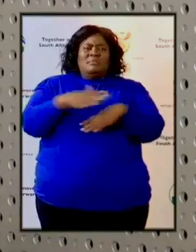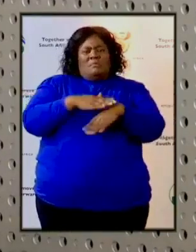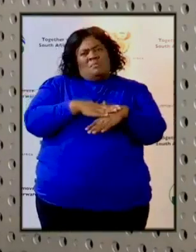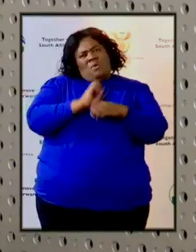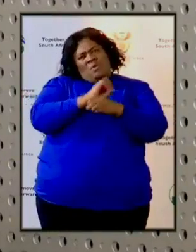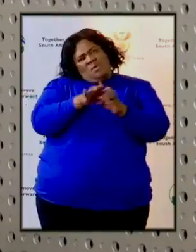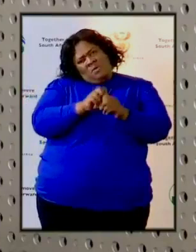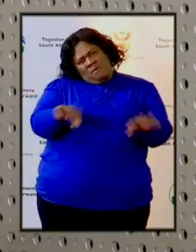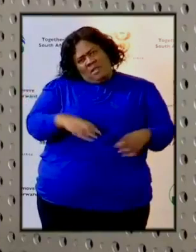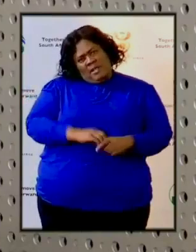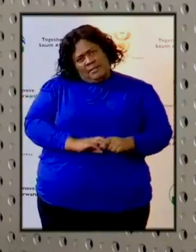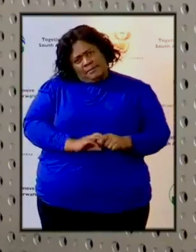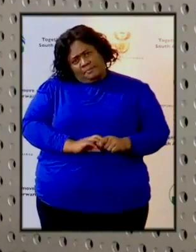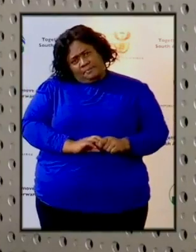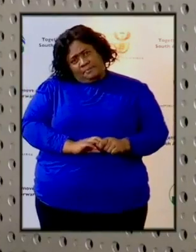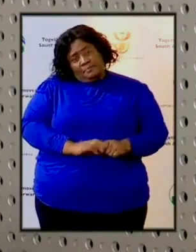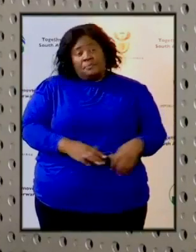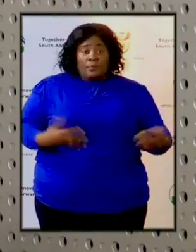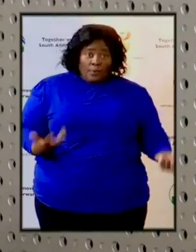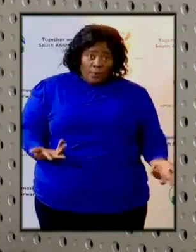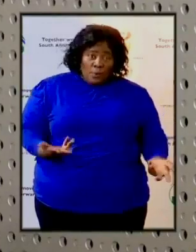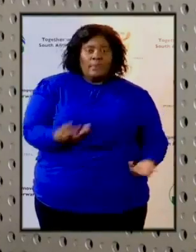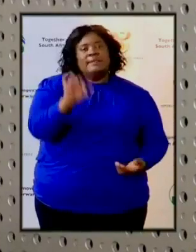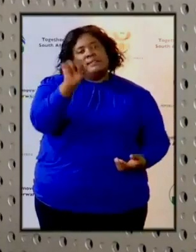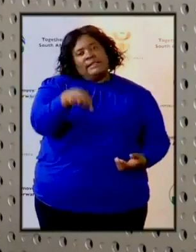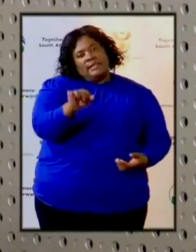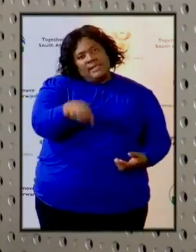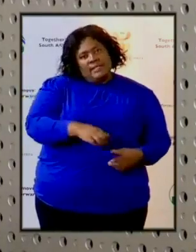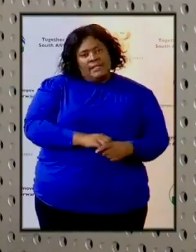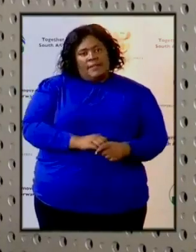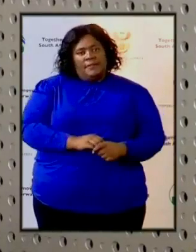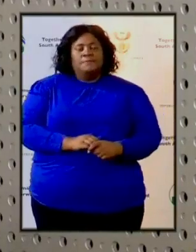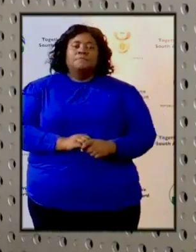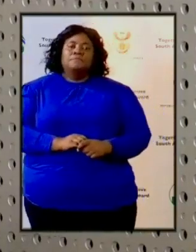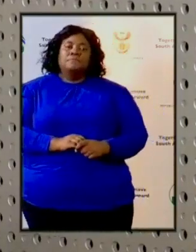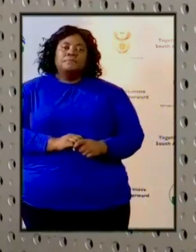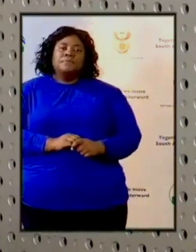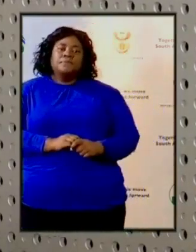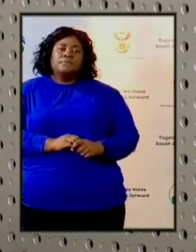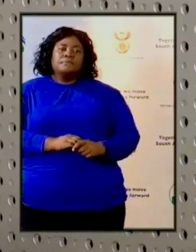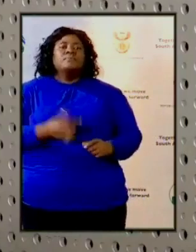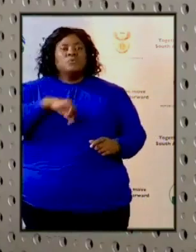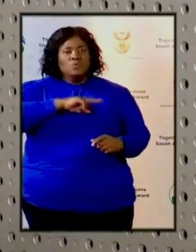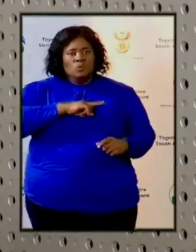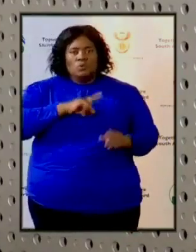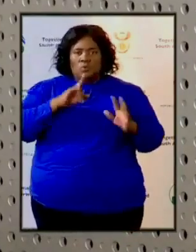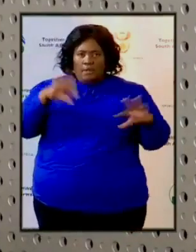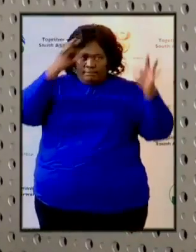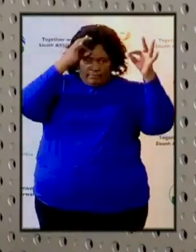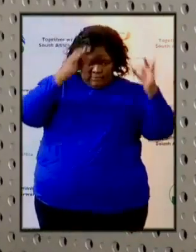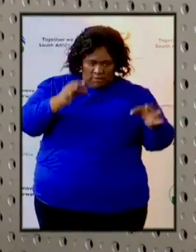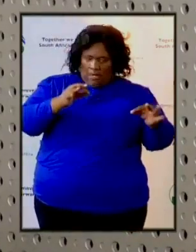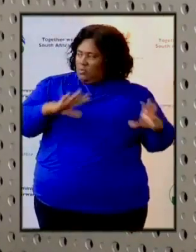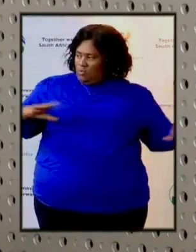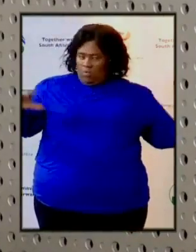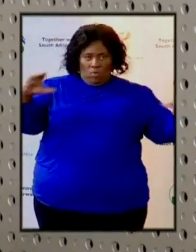spread. So, yes, we then collectively, as we had taken a